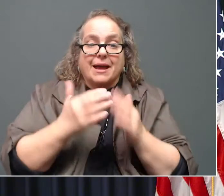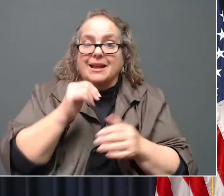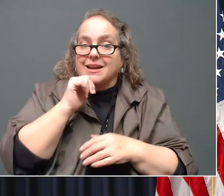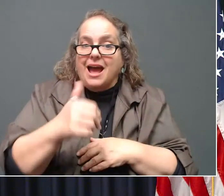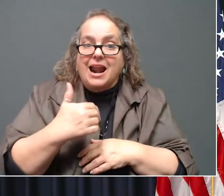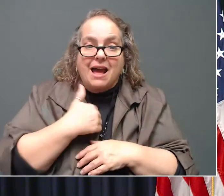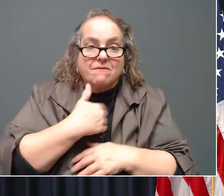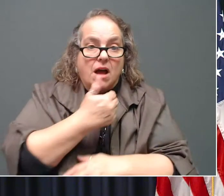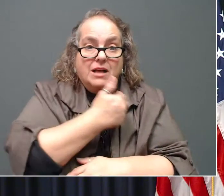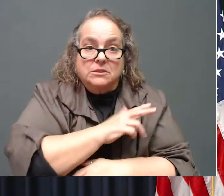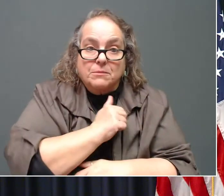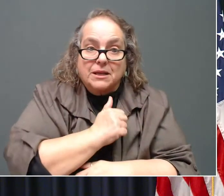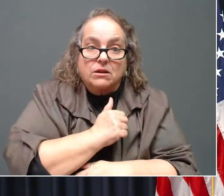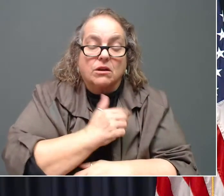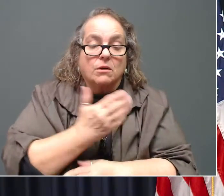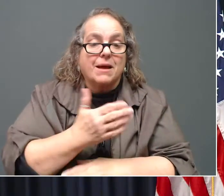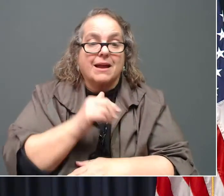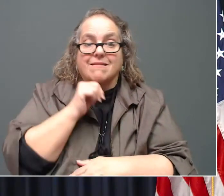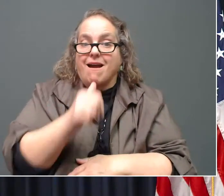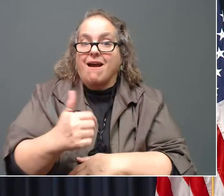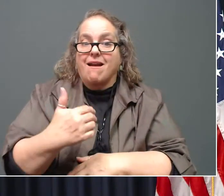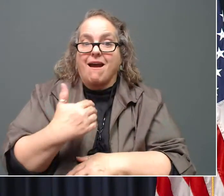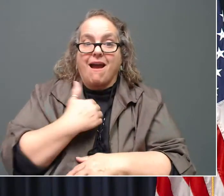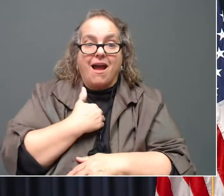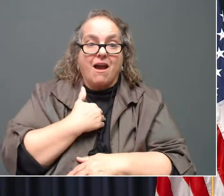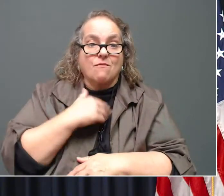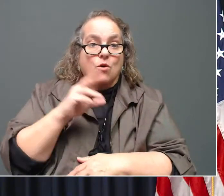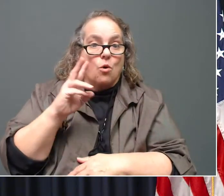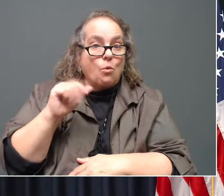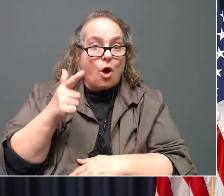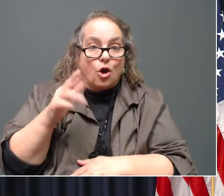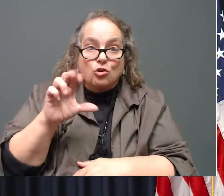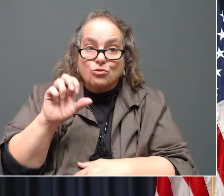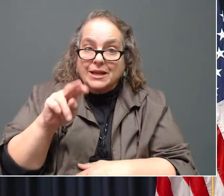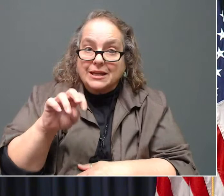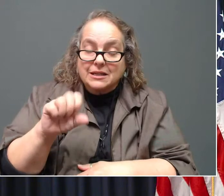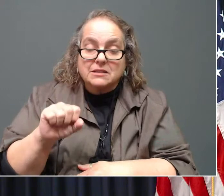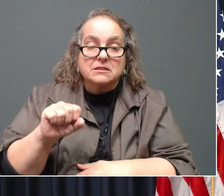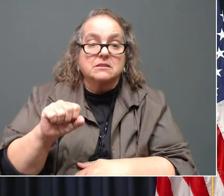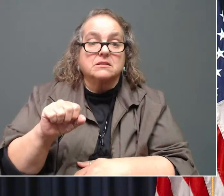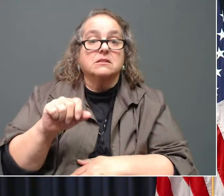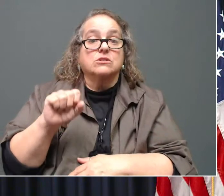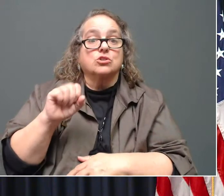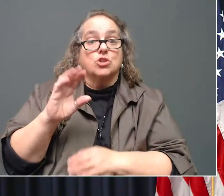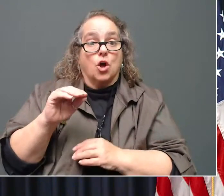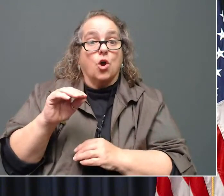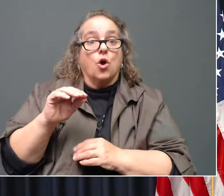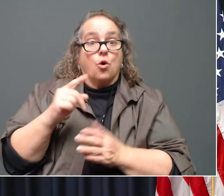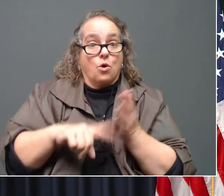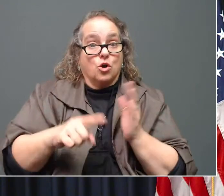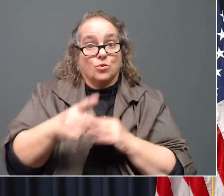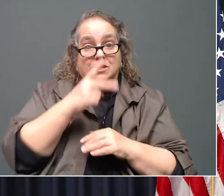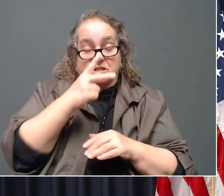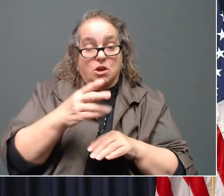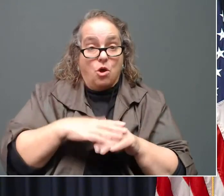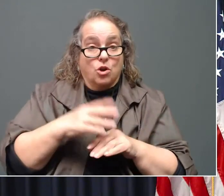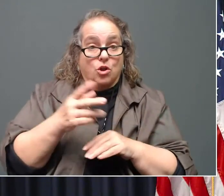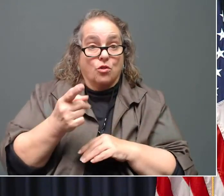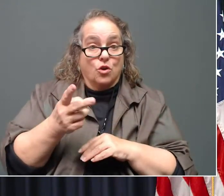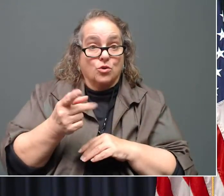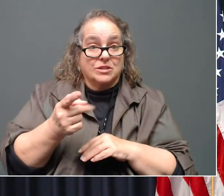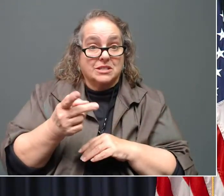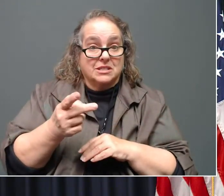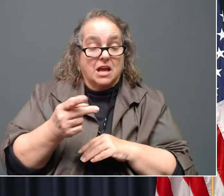hospital, may not have a Walgreens. And so what you'll see on Thursday is the